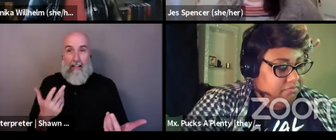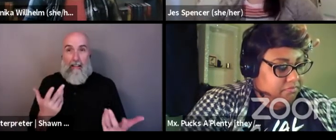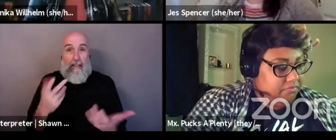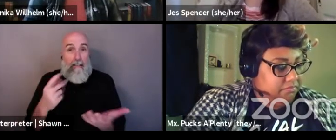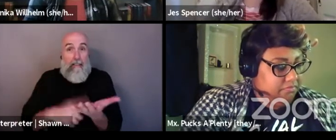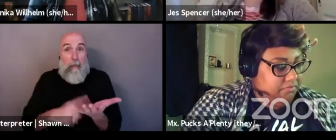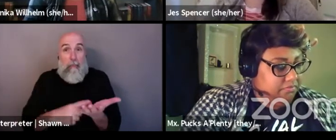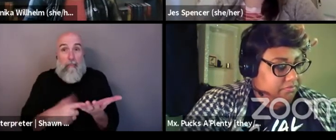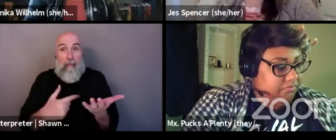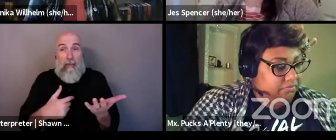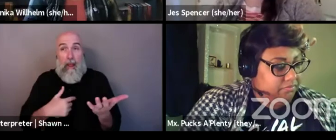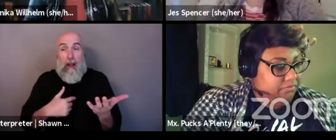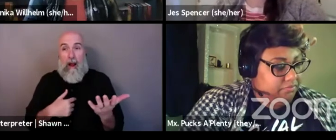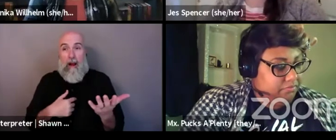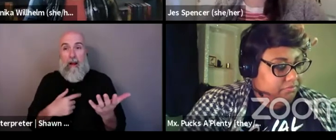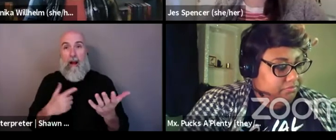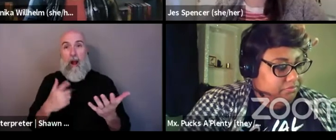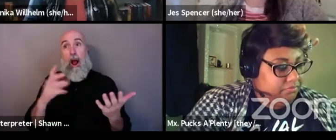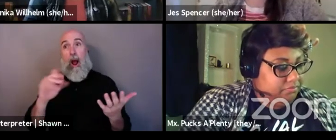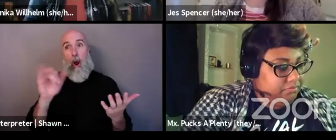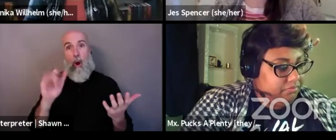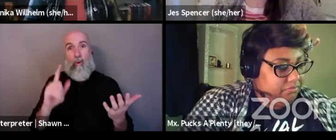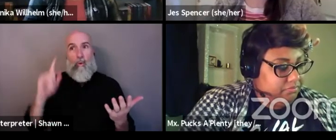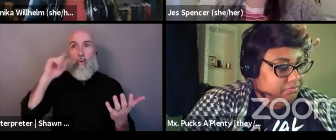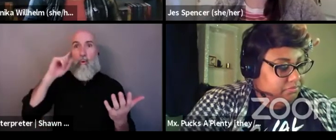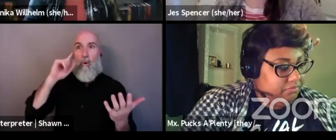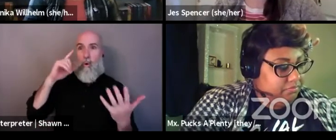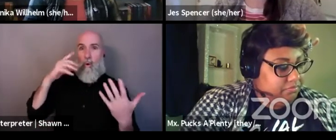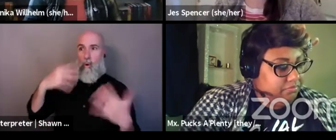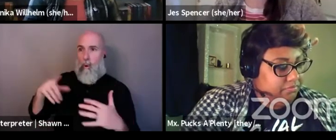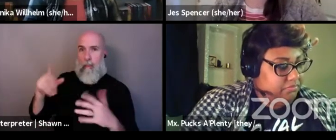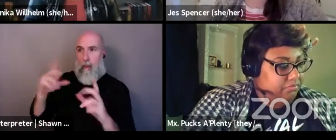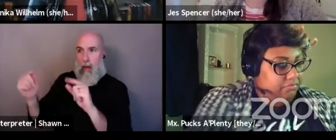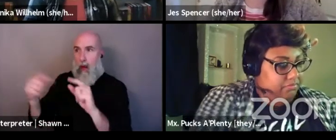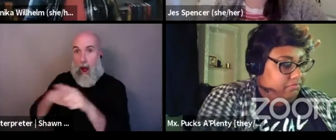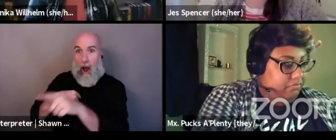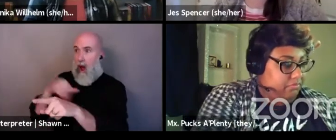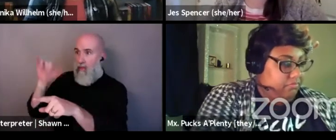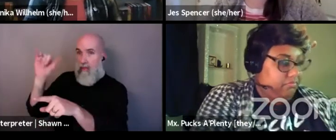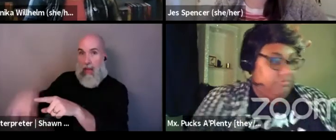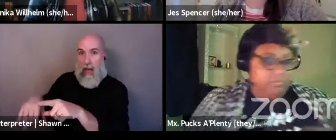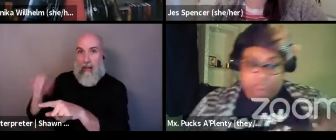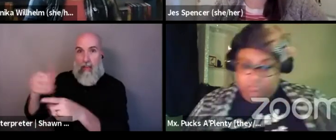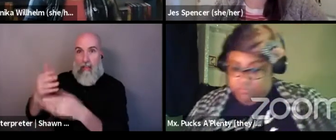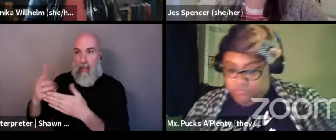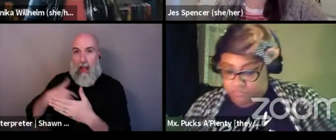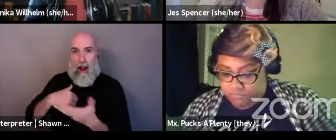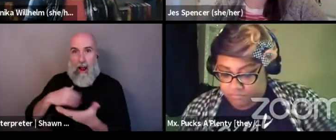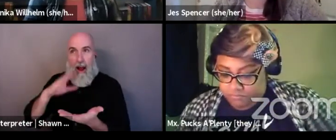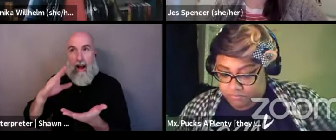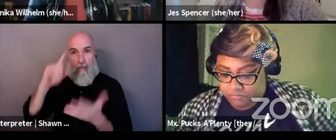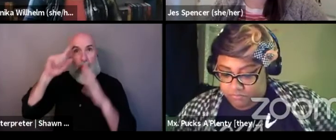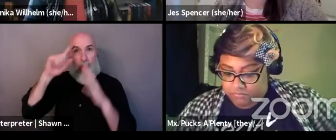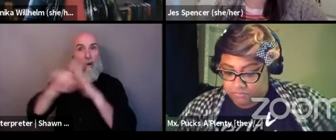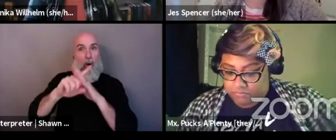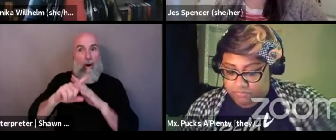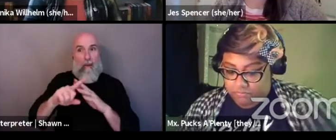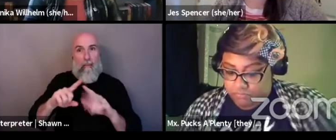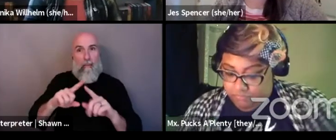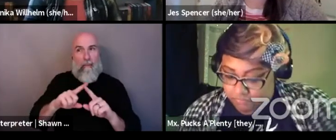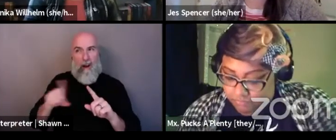sometimes I also love hearing other people say things that I'm like, oh yeah, that thing that I never thought of, but I